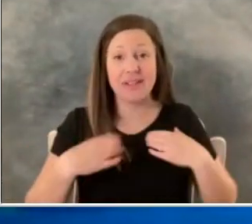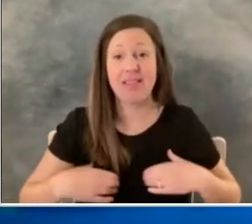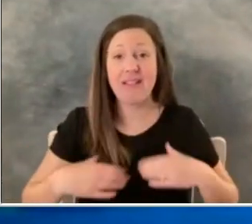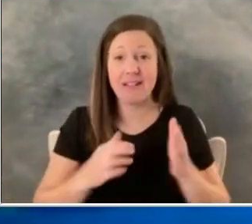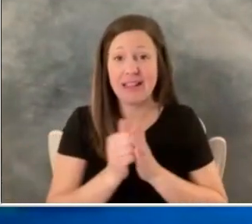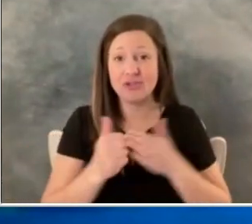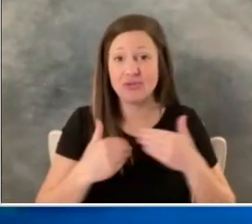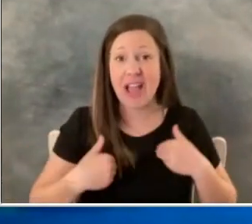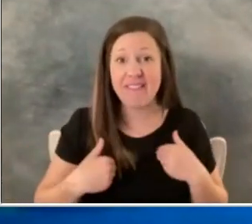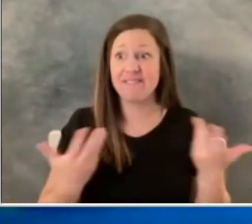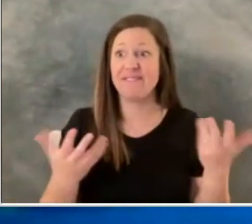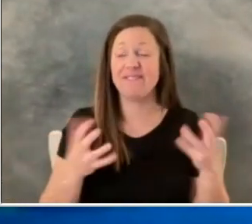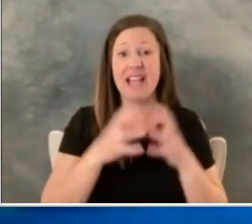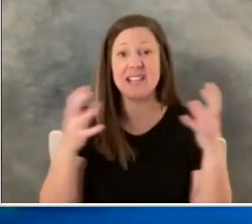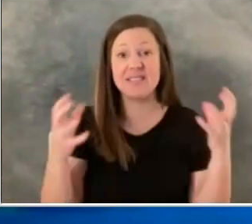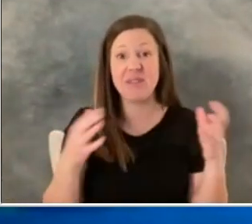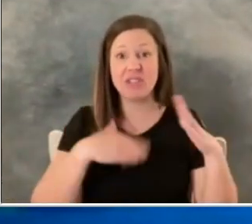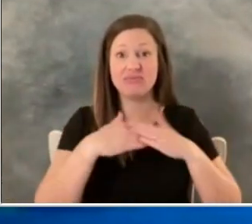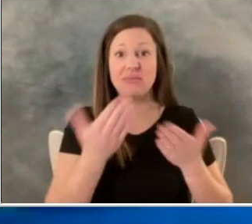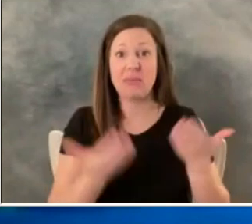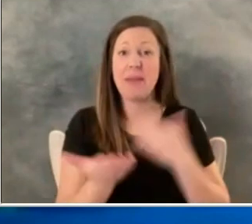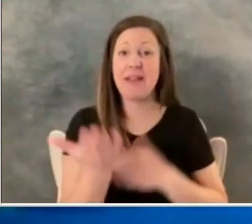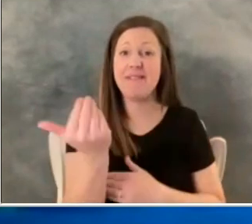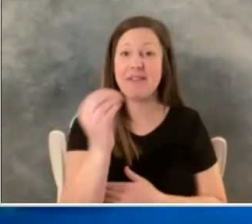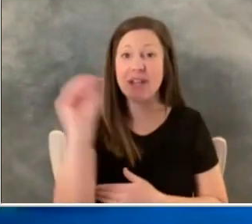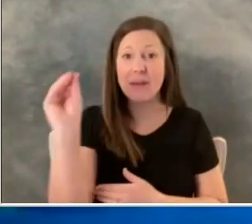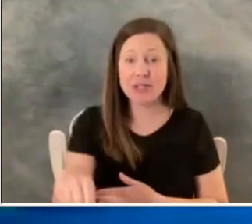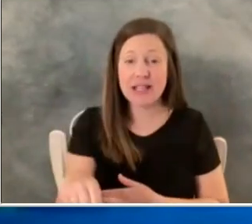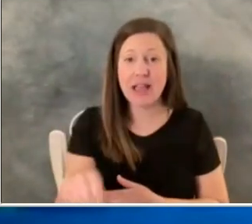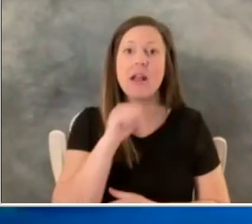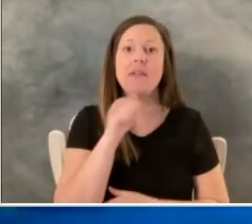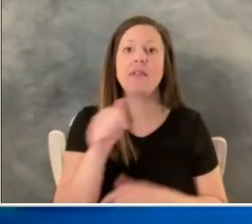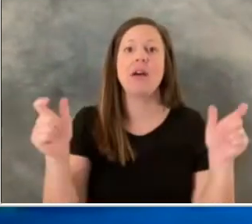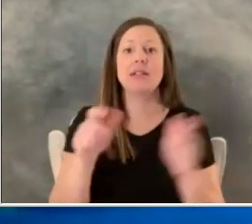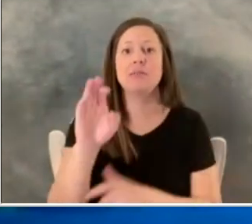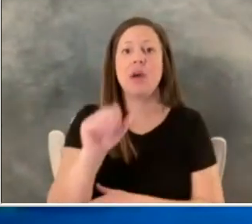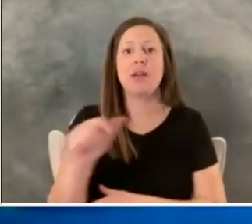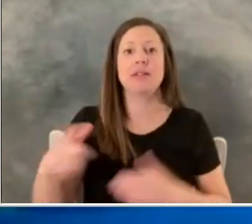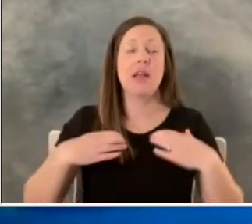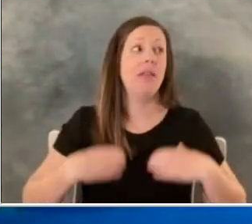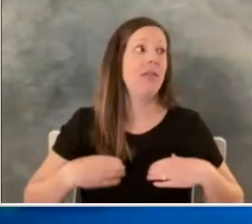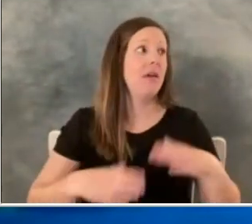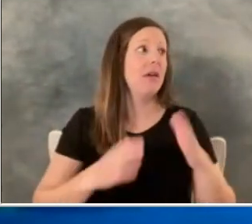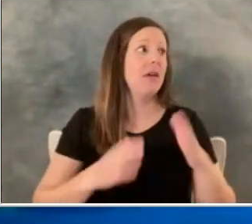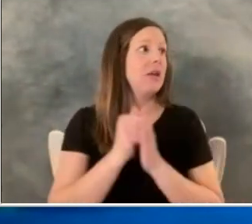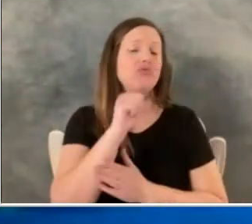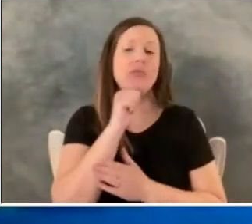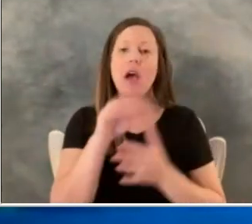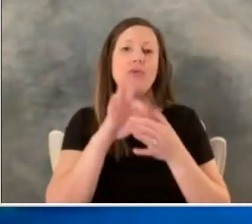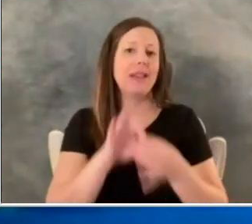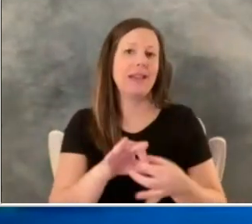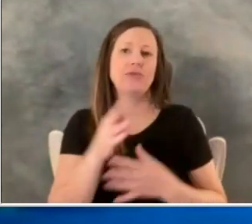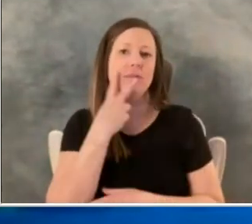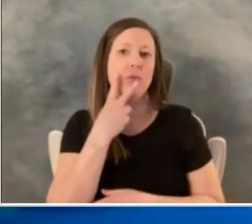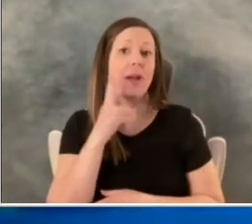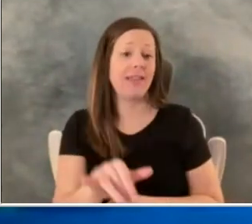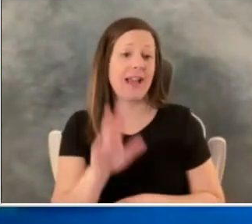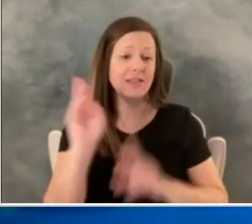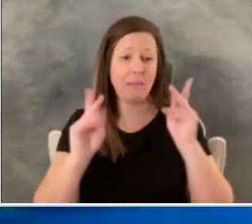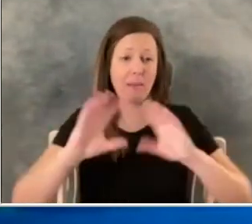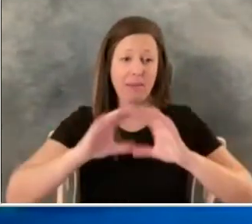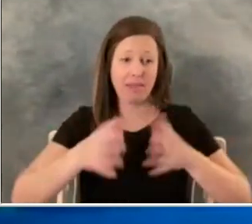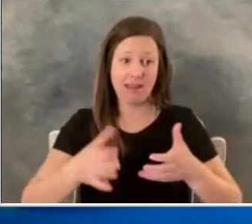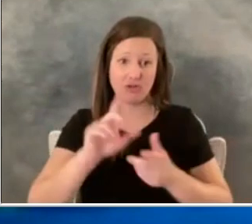15% of non-small cell lung cancers are not related to smoking. And this is a population in